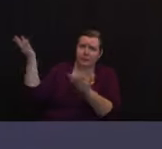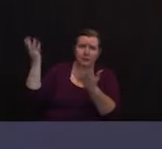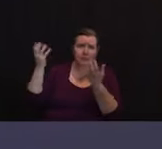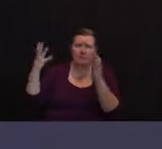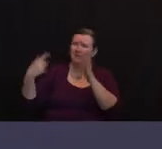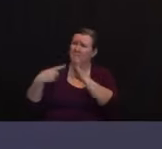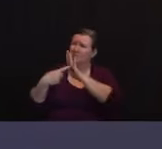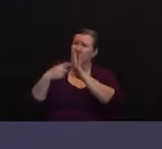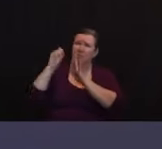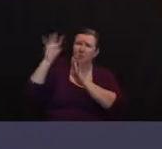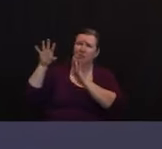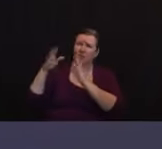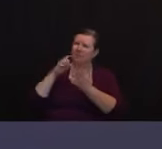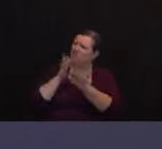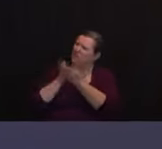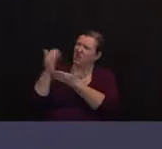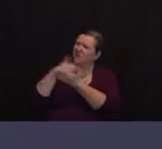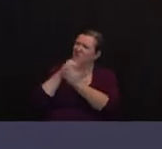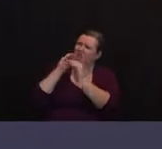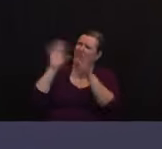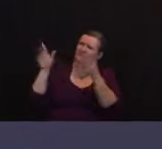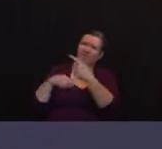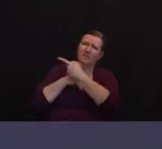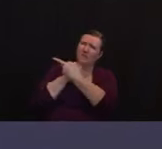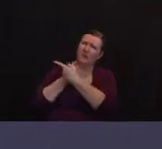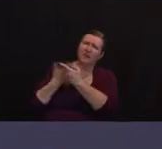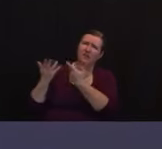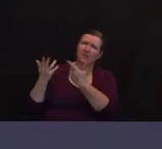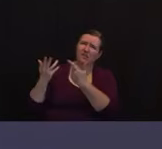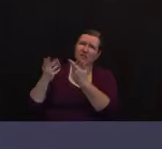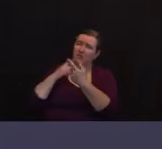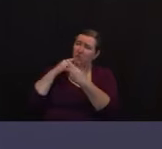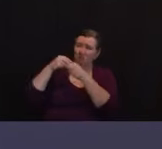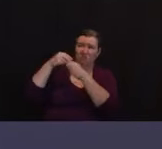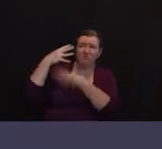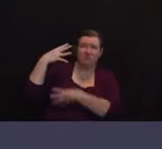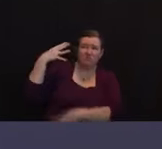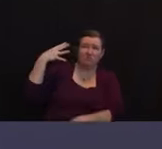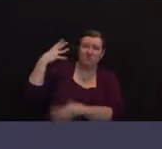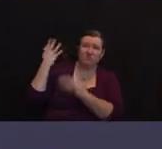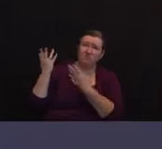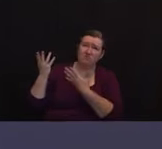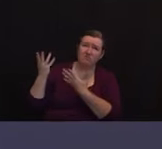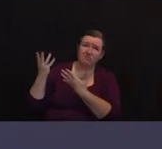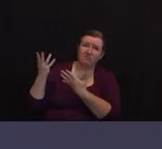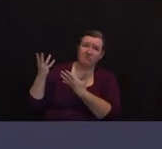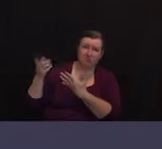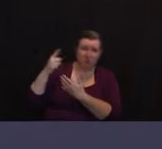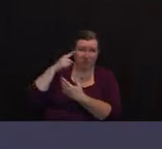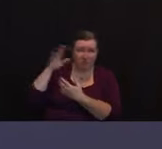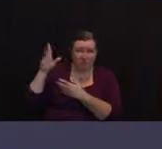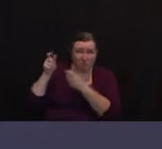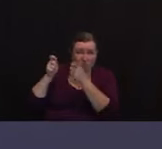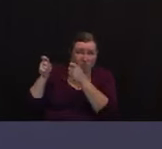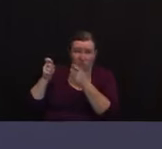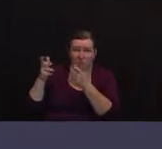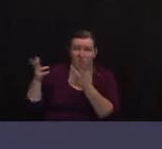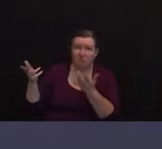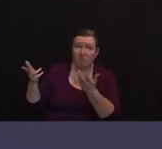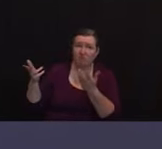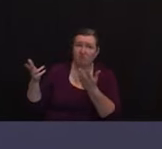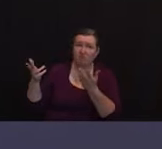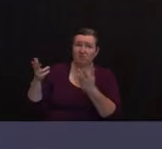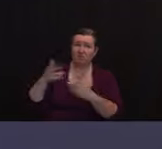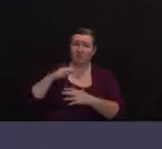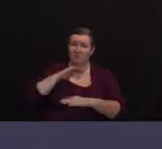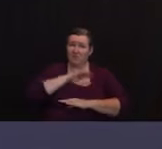I'll spare you the details, but it's a pretty sizable list. So do you think your administration has lived up to your public statements about